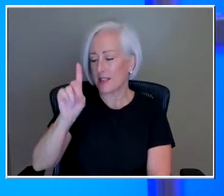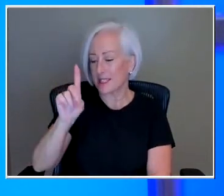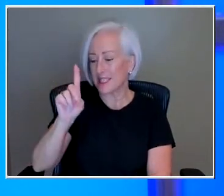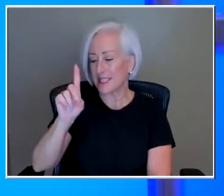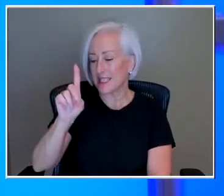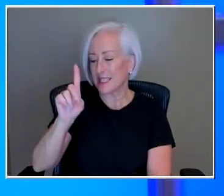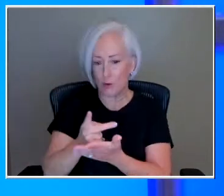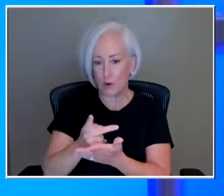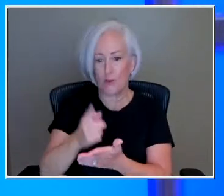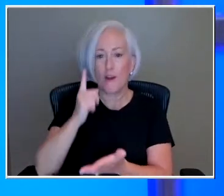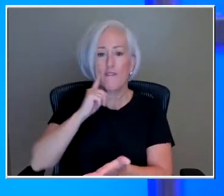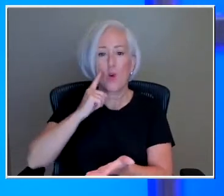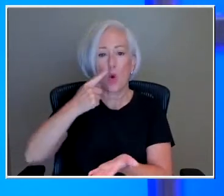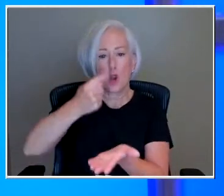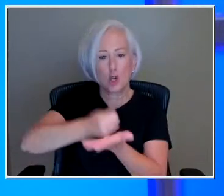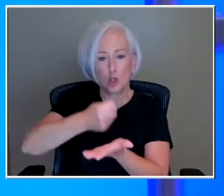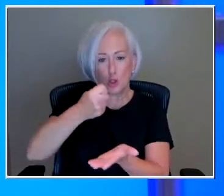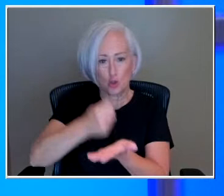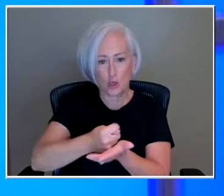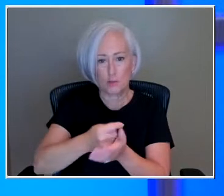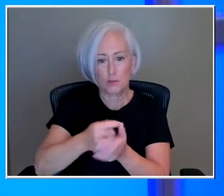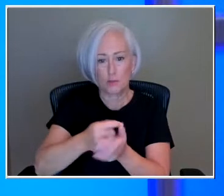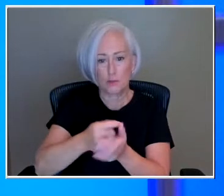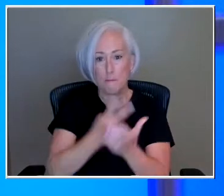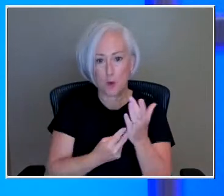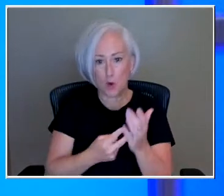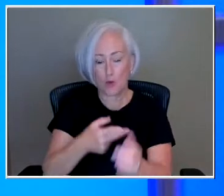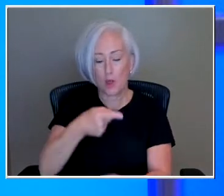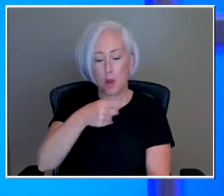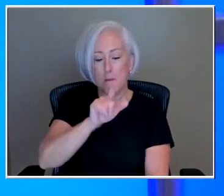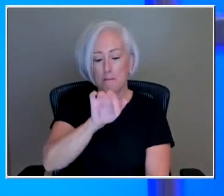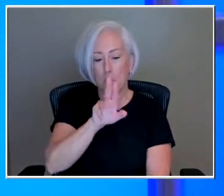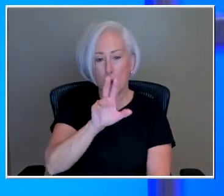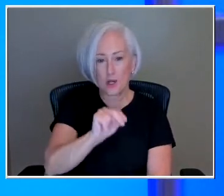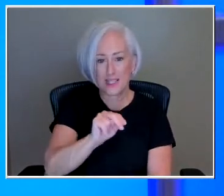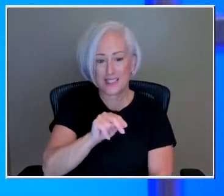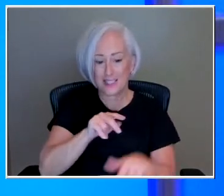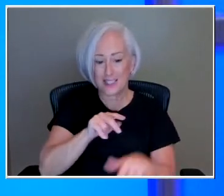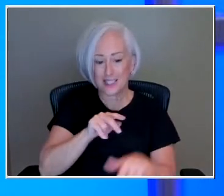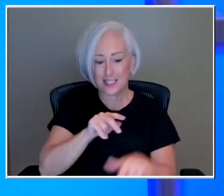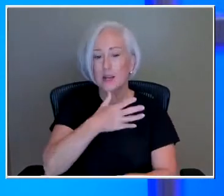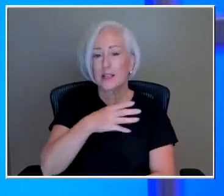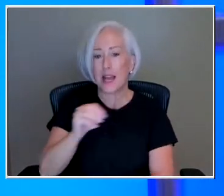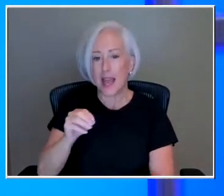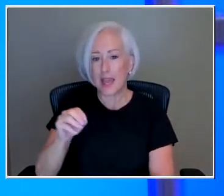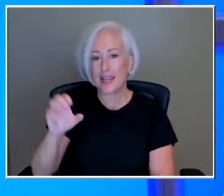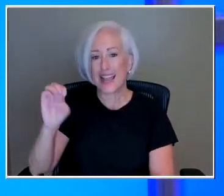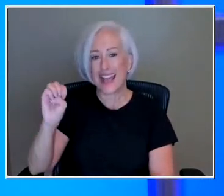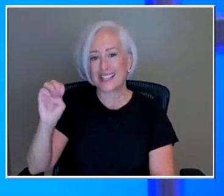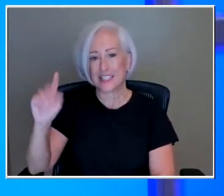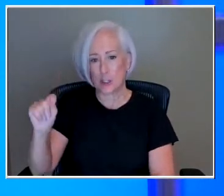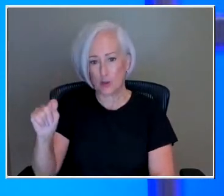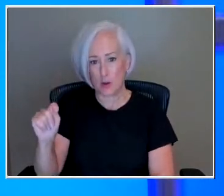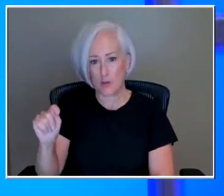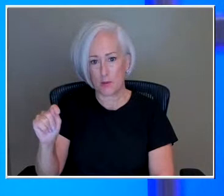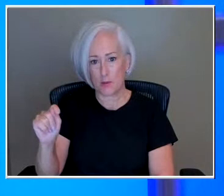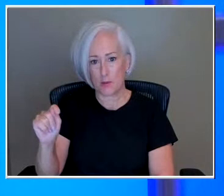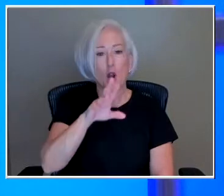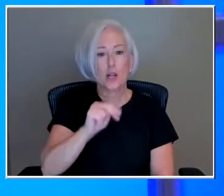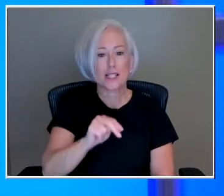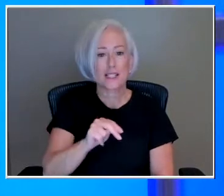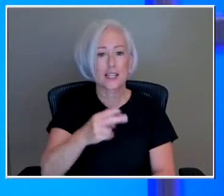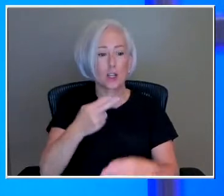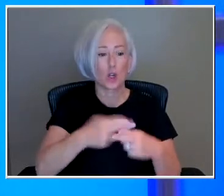tremor and Parkinson's tremor. So Parkinson's tremor generally presents as resting tremor. Like when you're sitting there, you're not doing